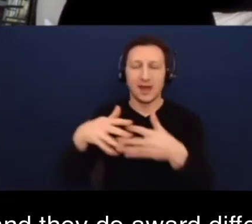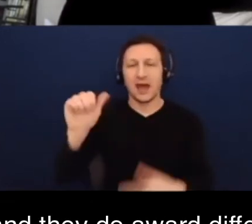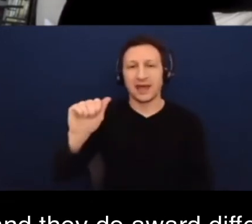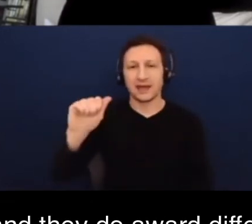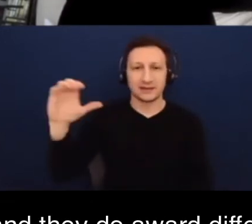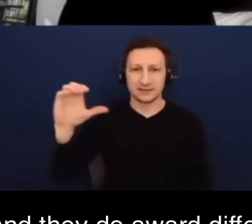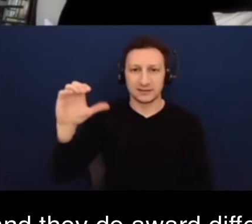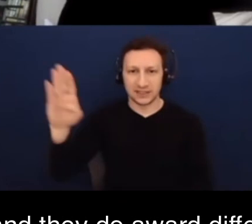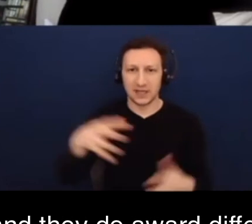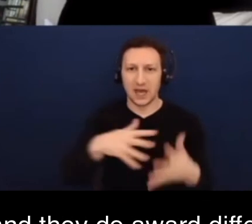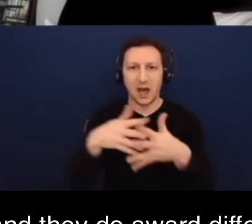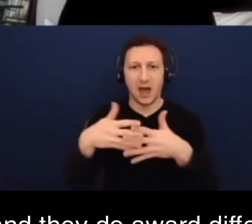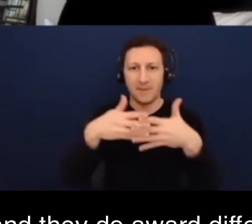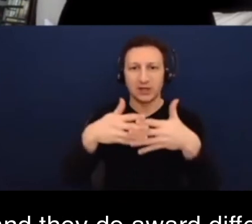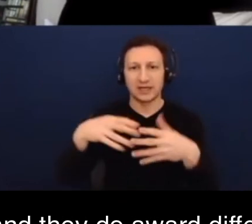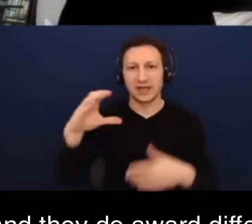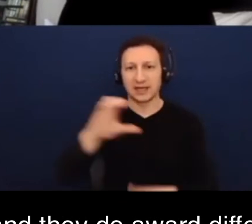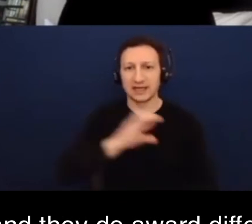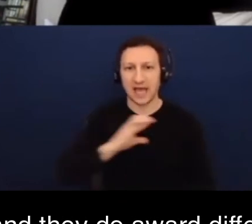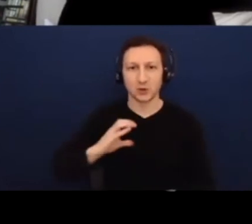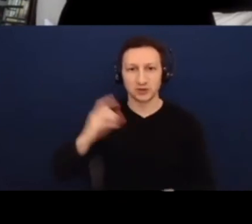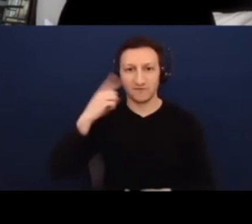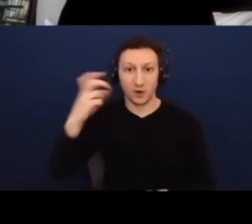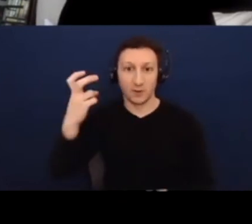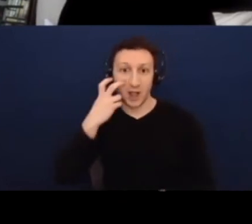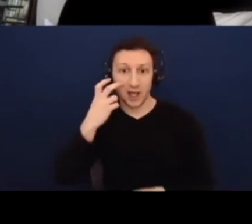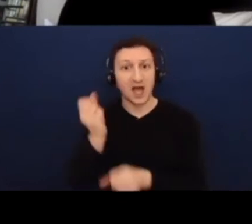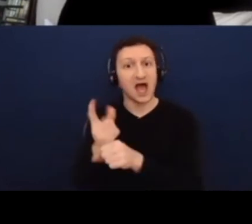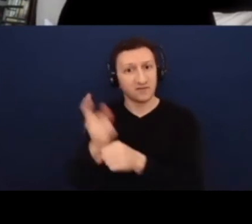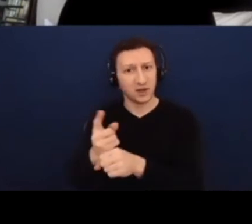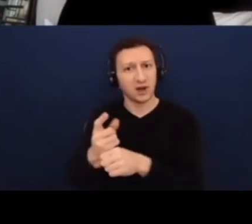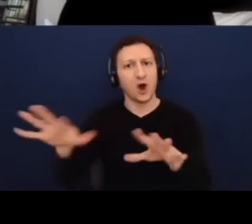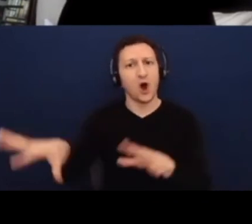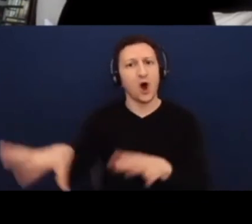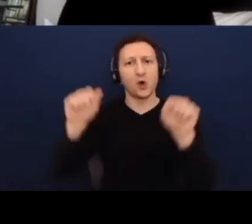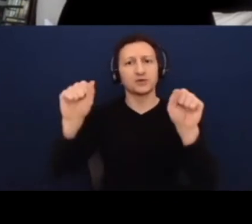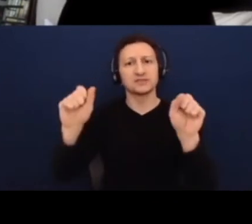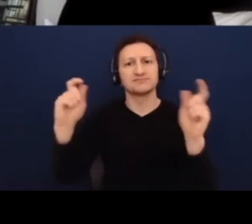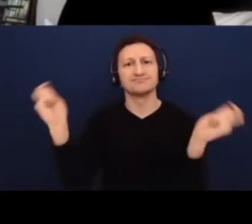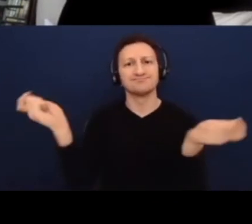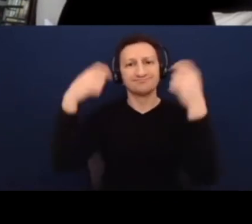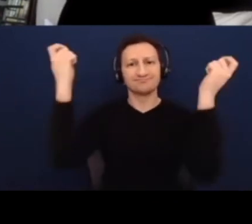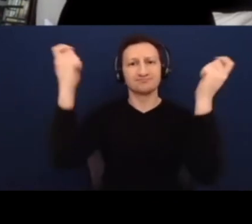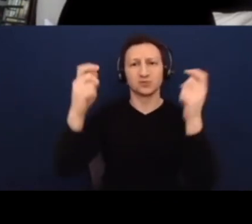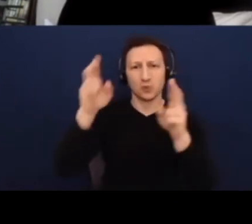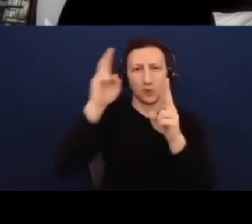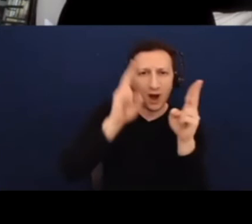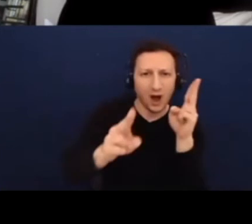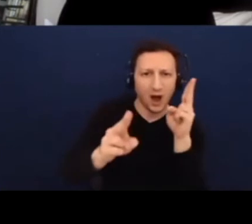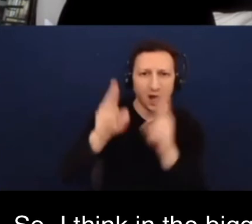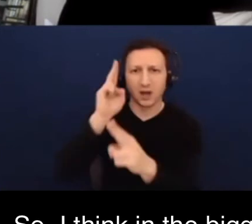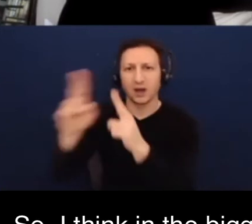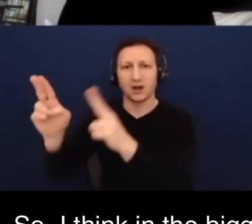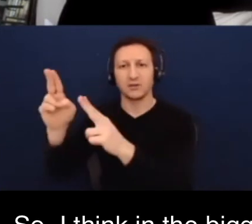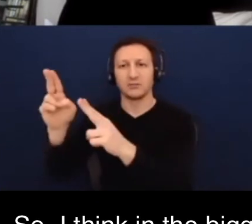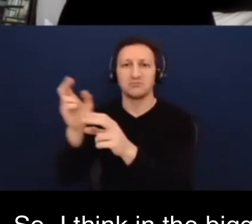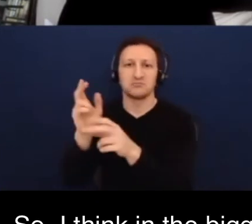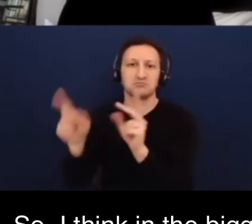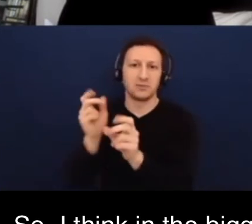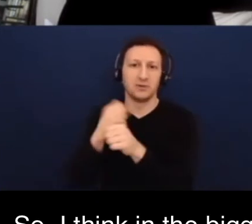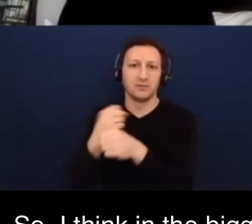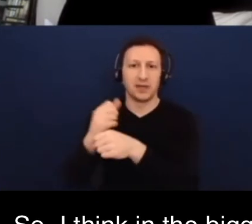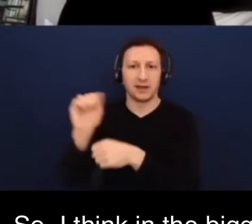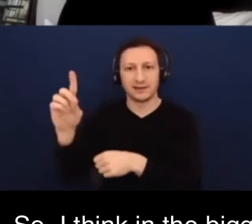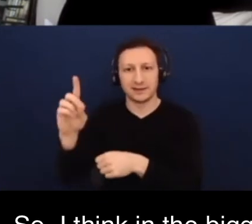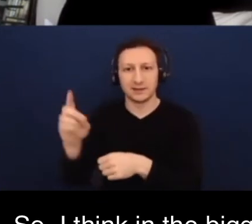different advocates, producers, so on and so forth. So there are awards within the context of the American Council of the Blind. So I think in the